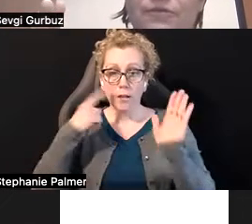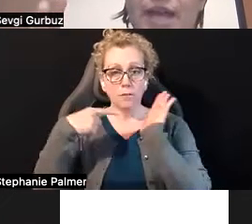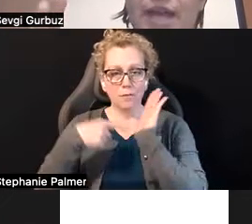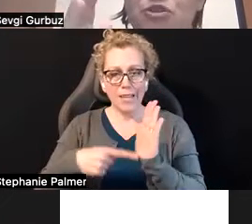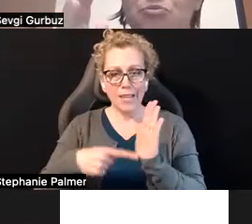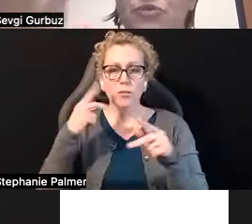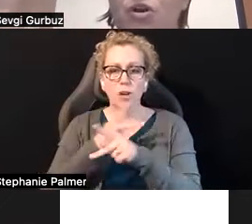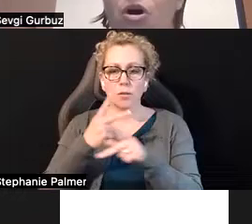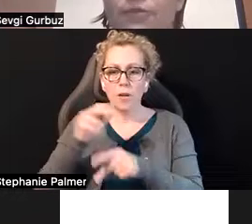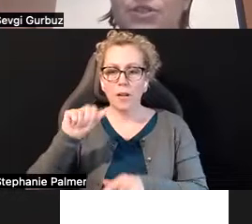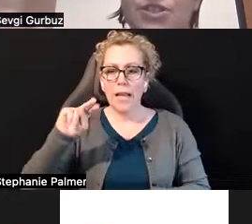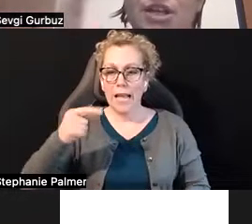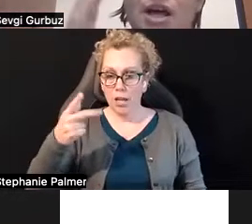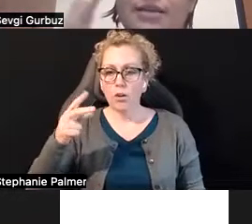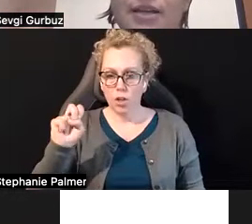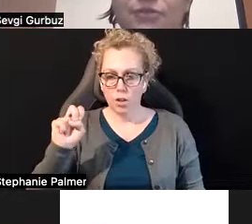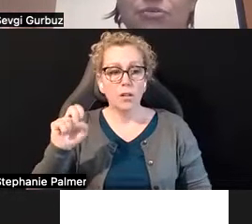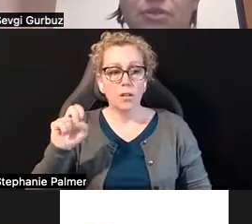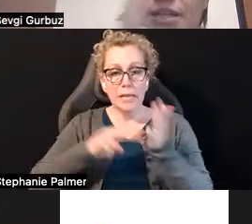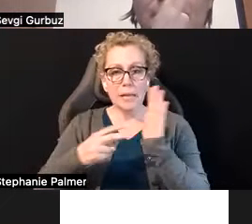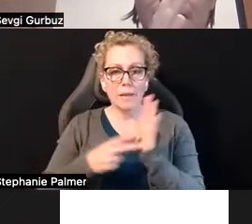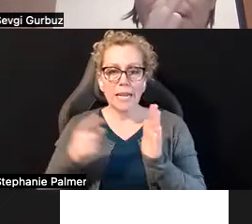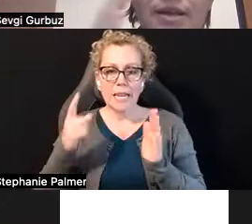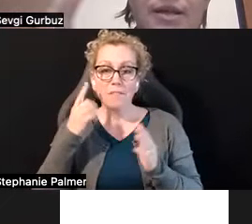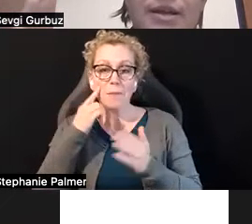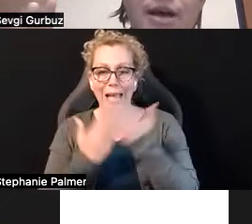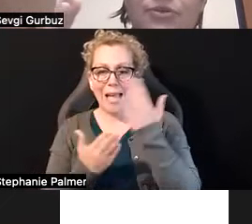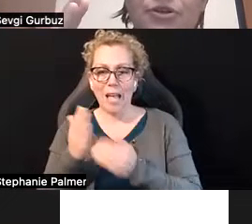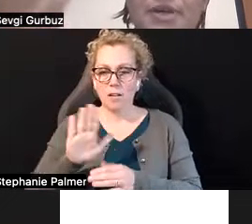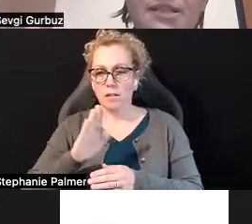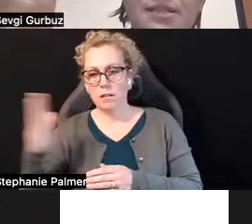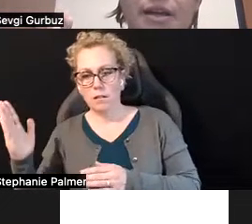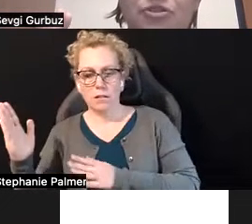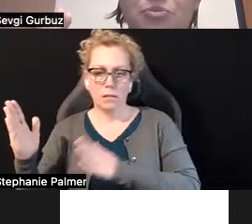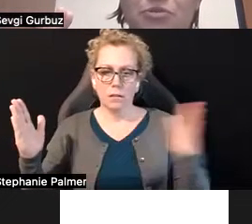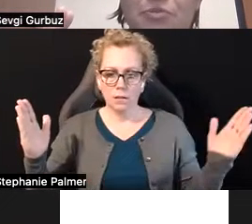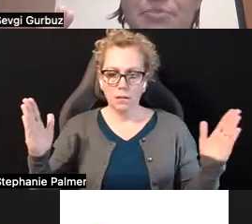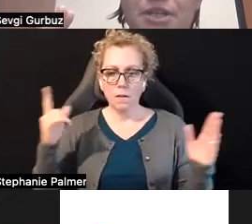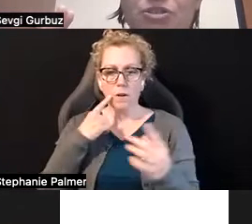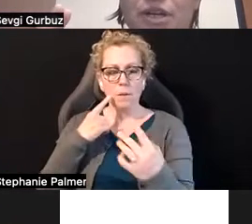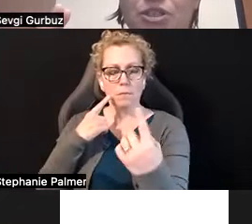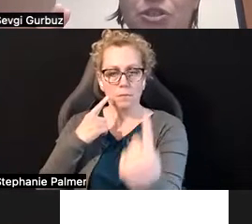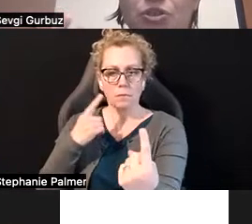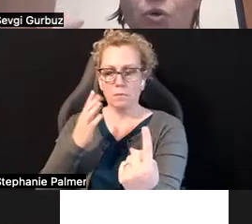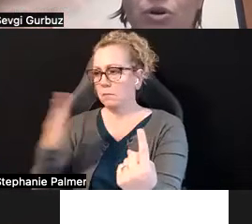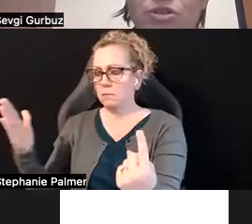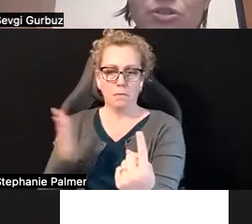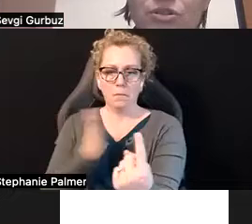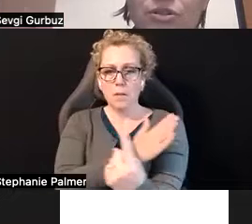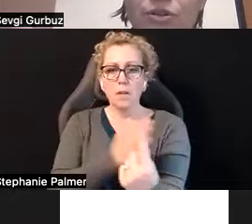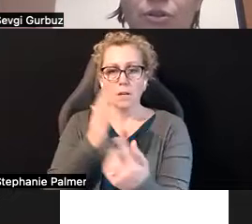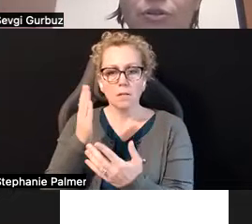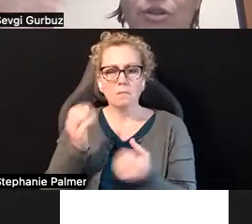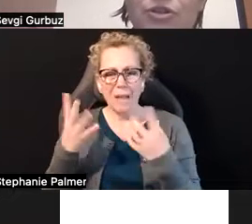of the hand moving off to the side, left or right. Now, there are many signs which might be directional